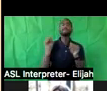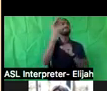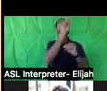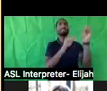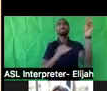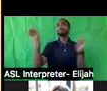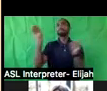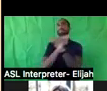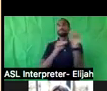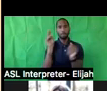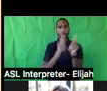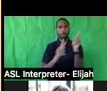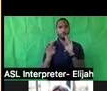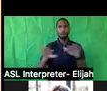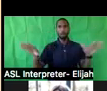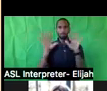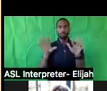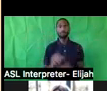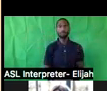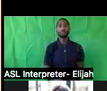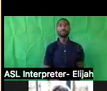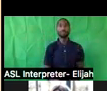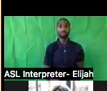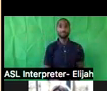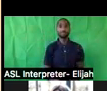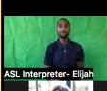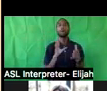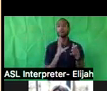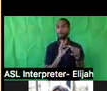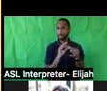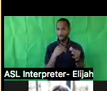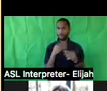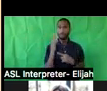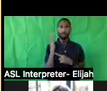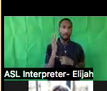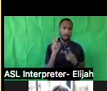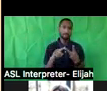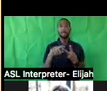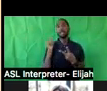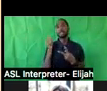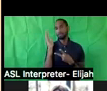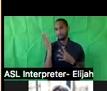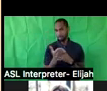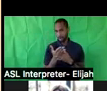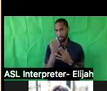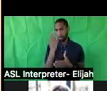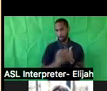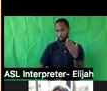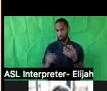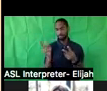go. And as mentioned earlier, we'll have a 5-minute break and a 10-minute break throughout the